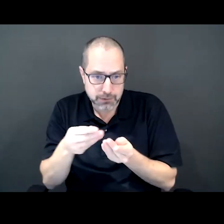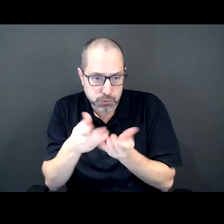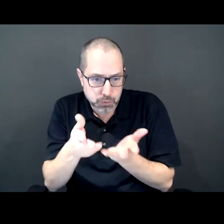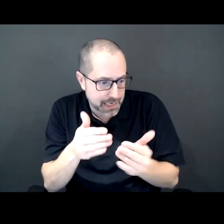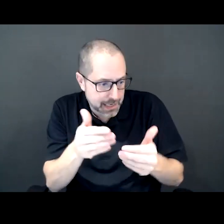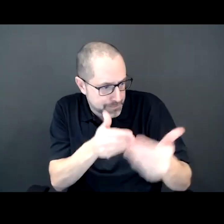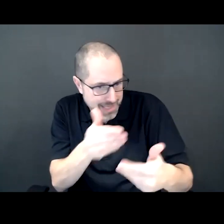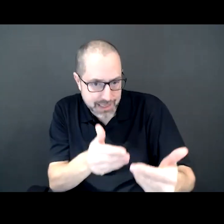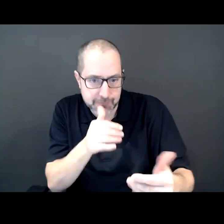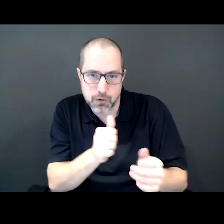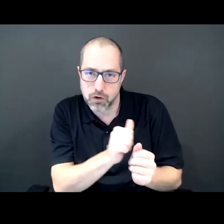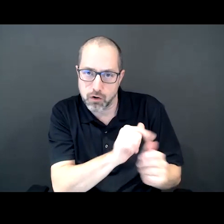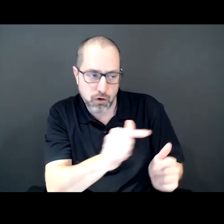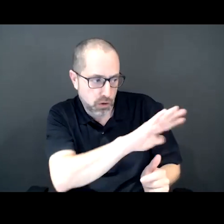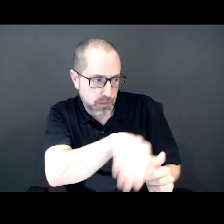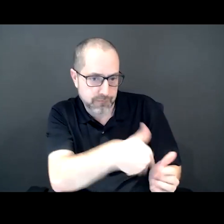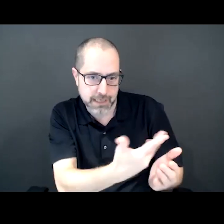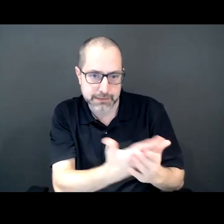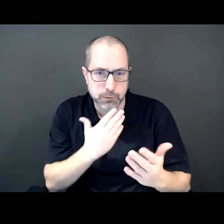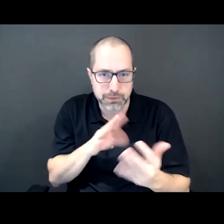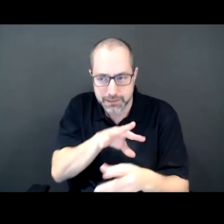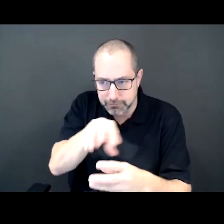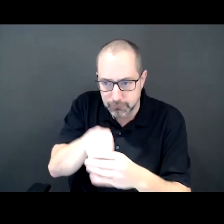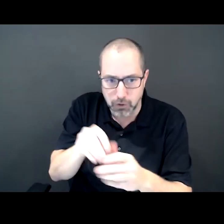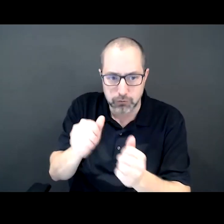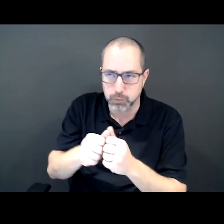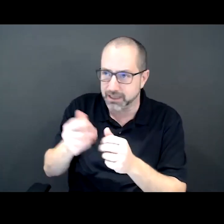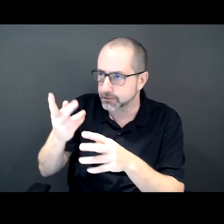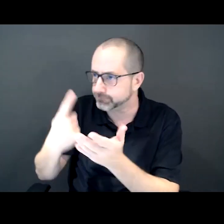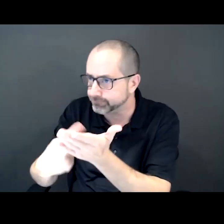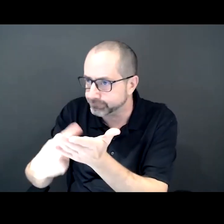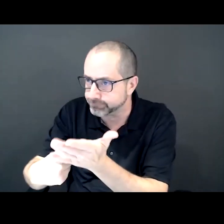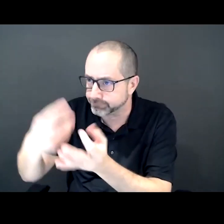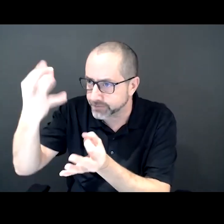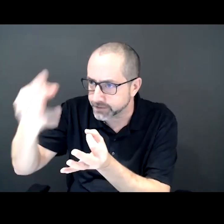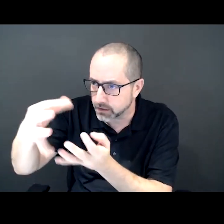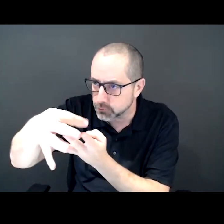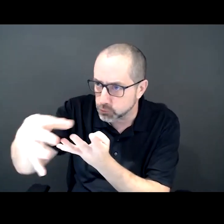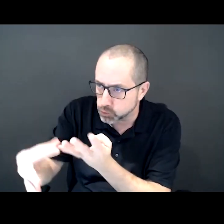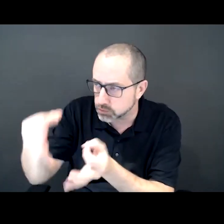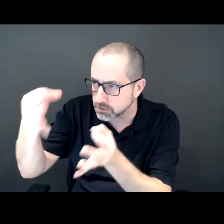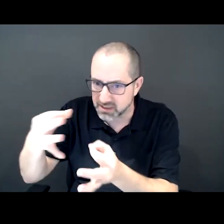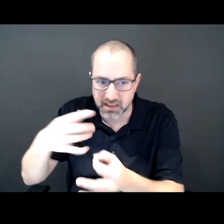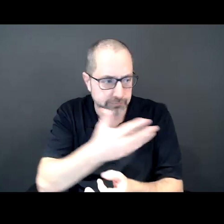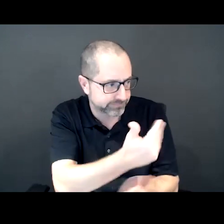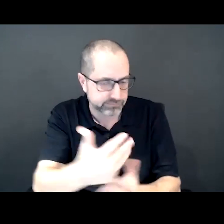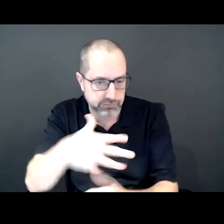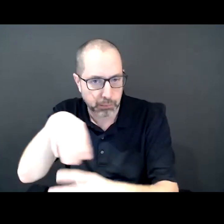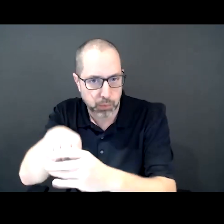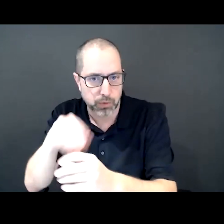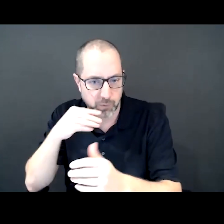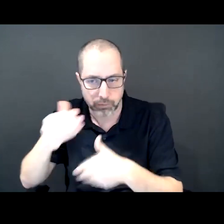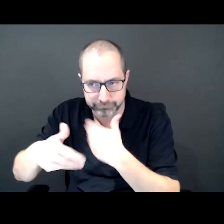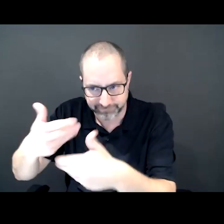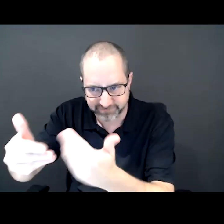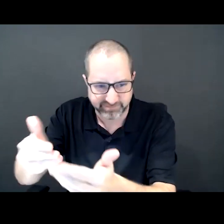the decision-making processes that are so important both in our workplaces and our society in